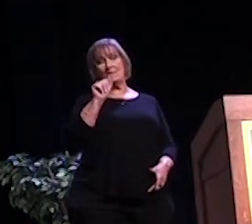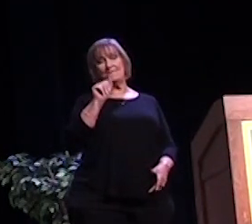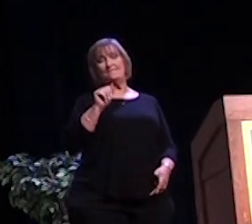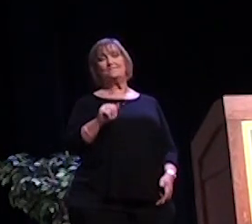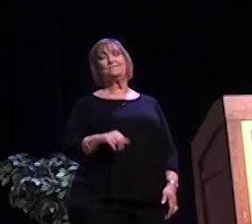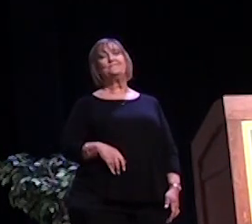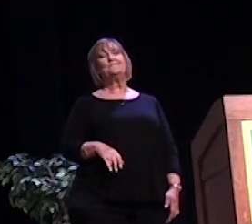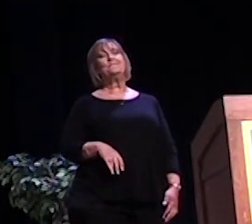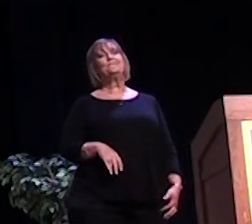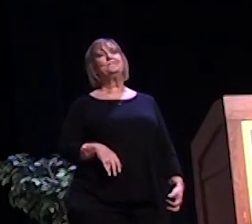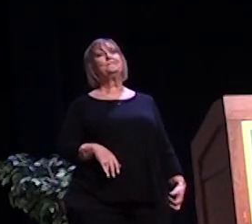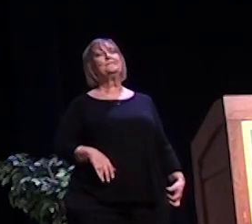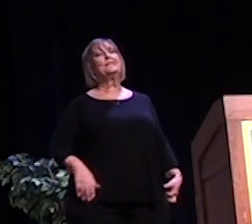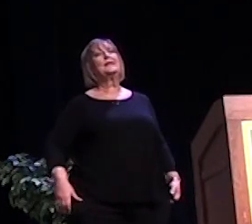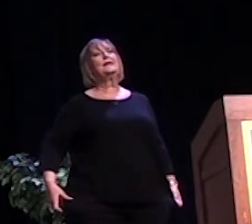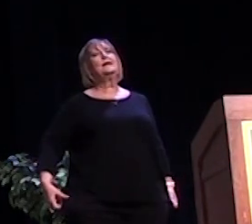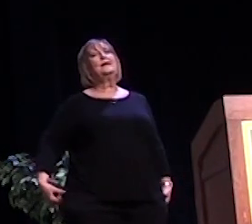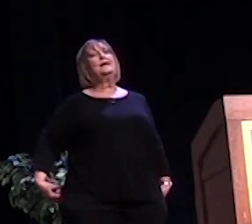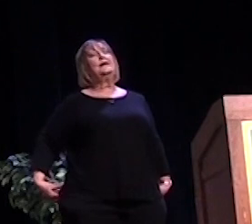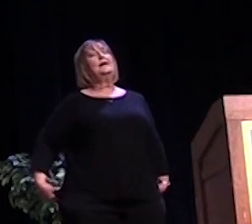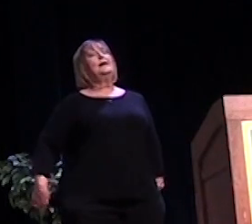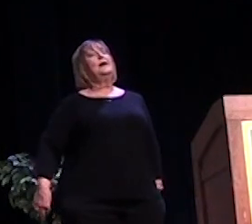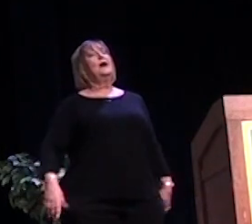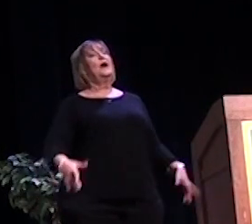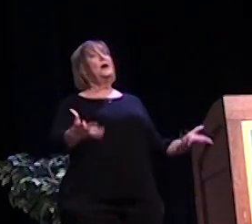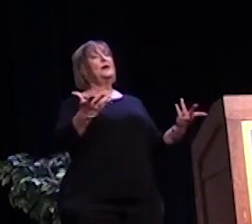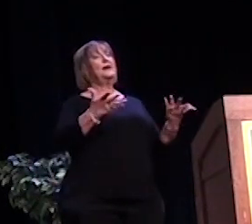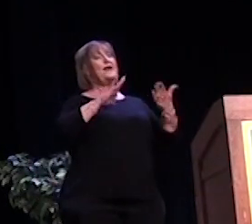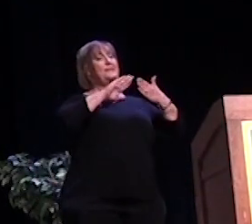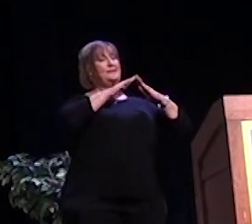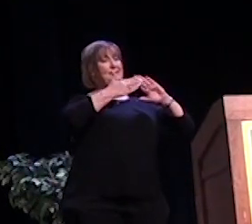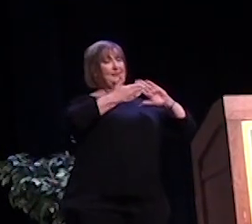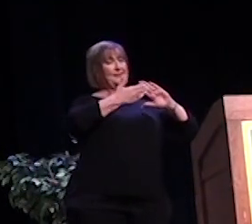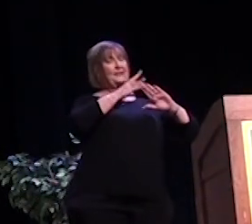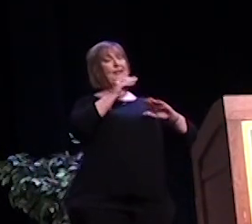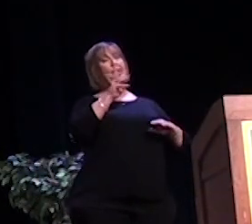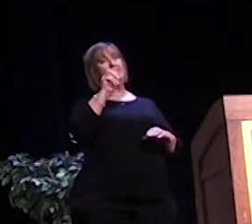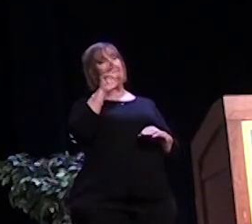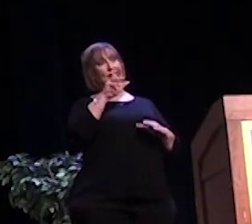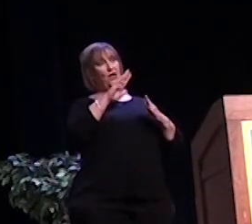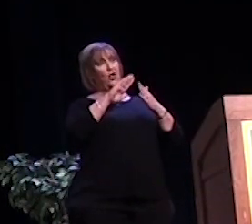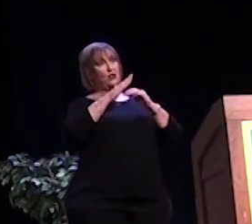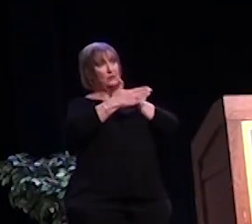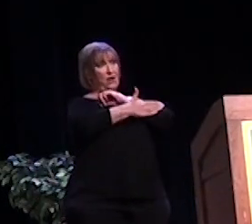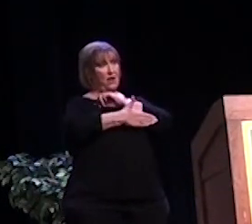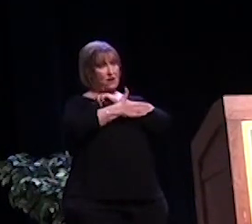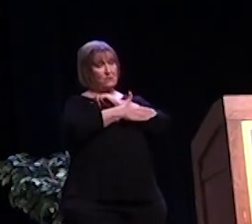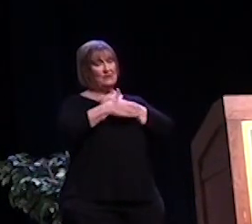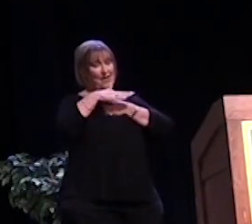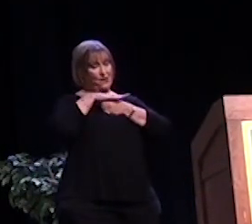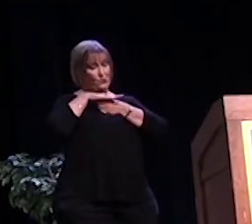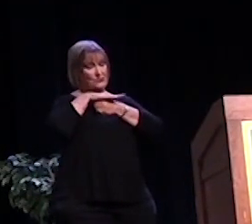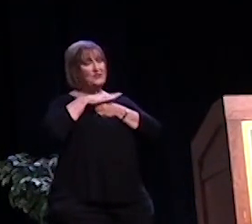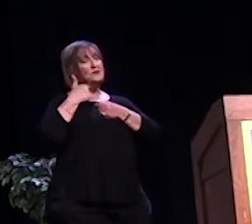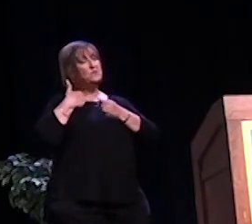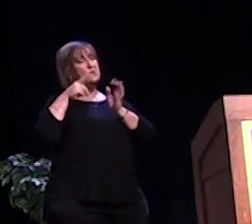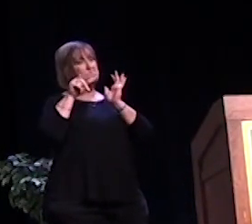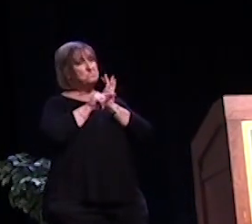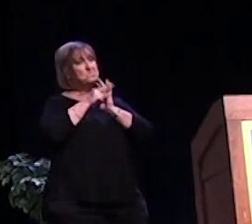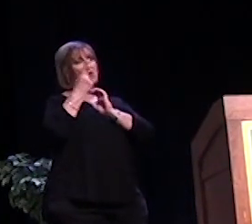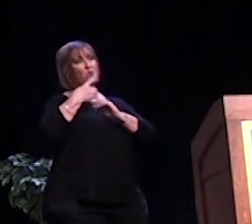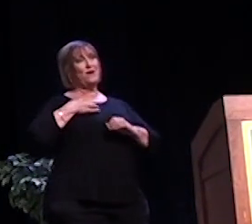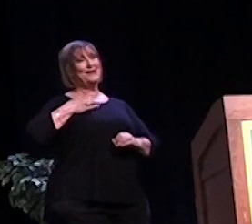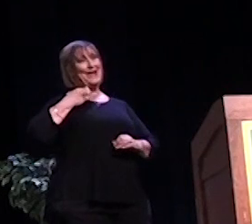So, Pro-America, in collaboration with the city, as I mentioned, in Bexar County, we put out an application